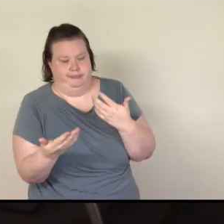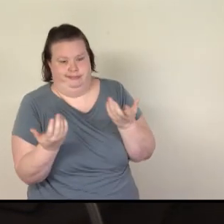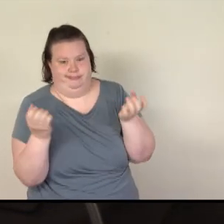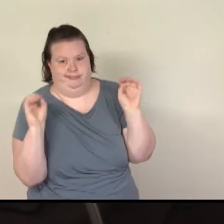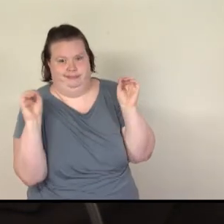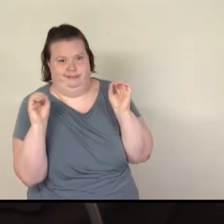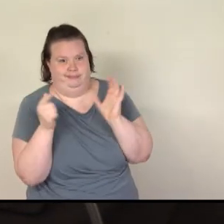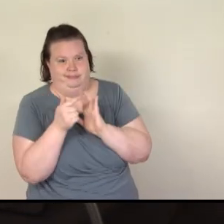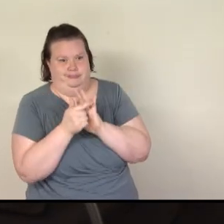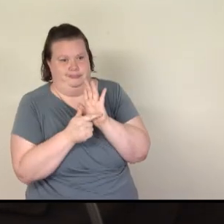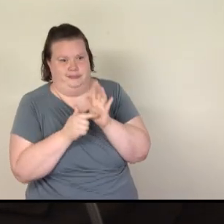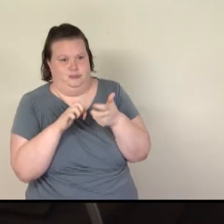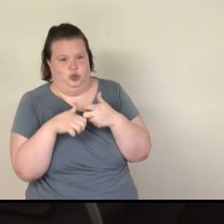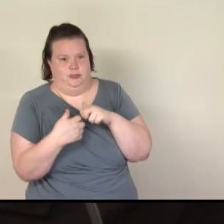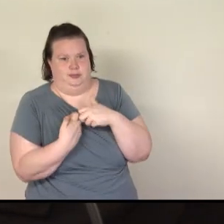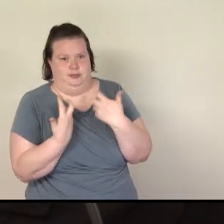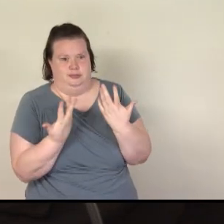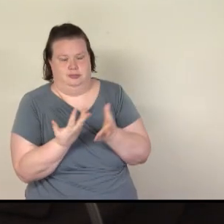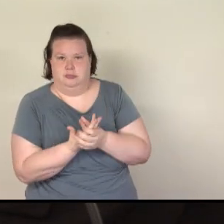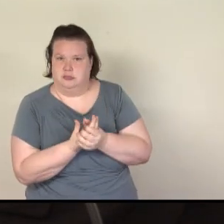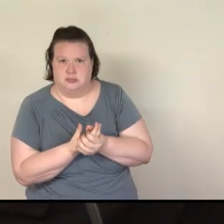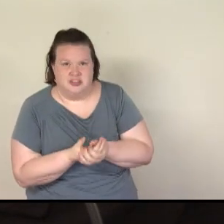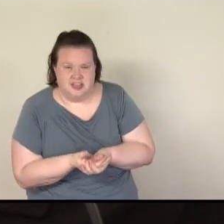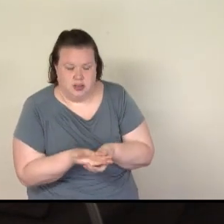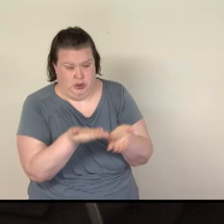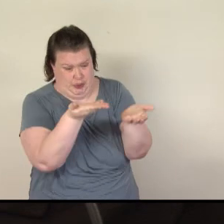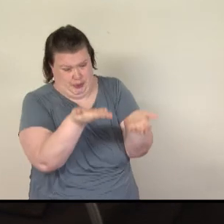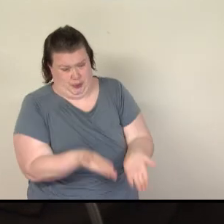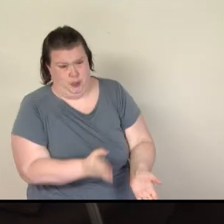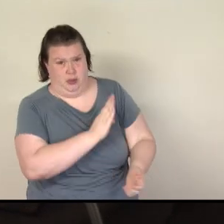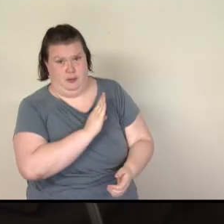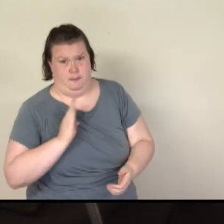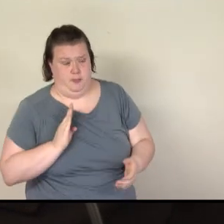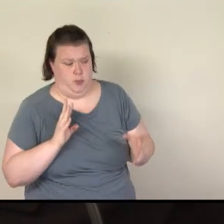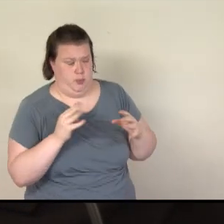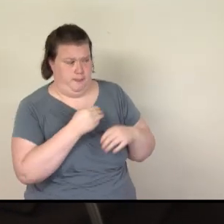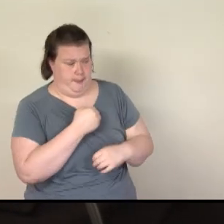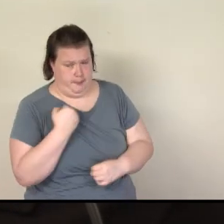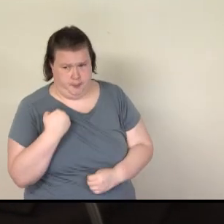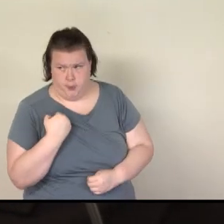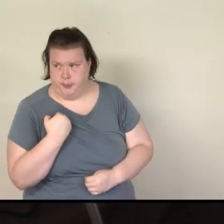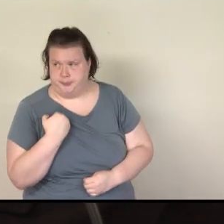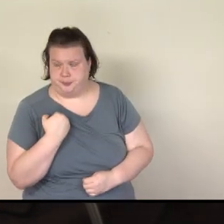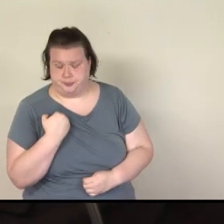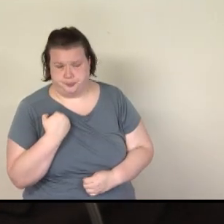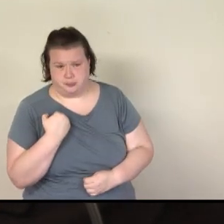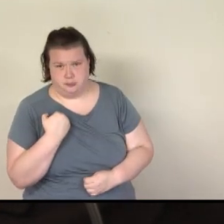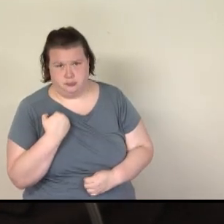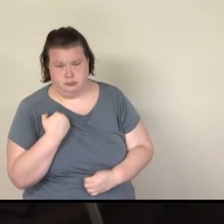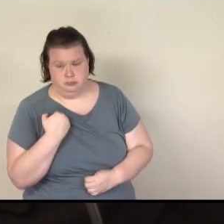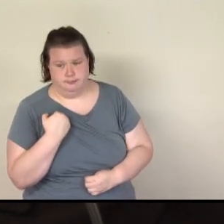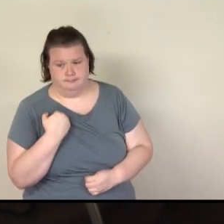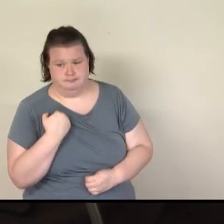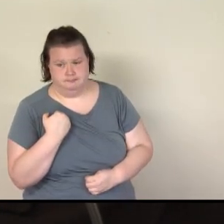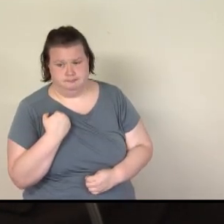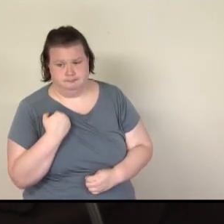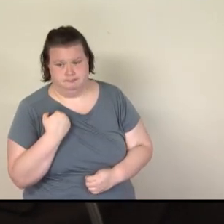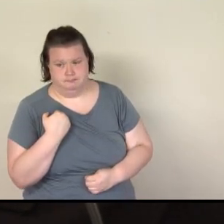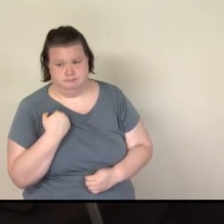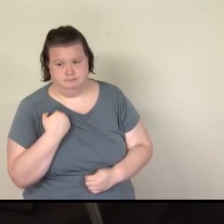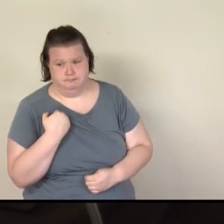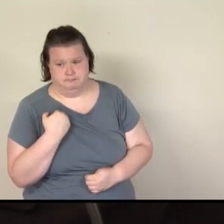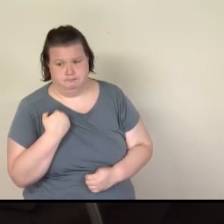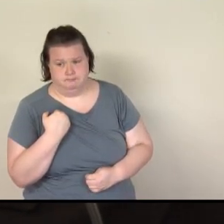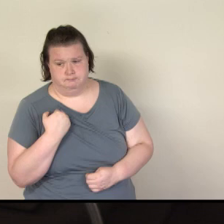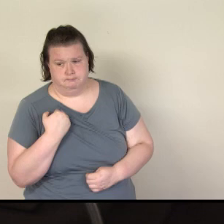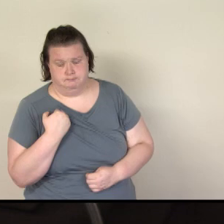mean, you as a board member have the full authority. Just